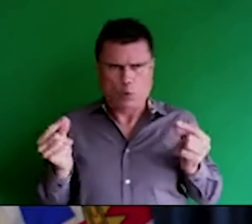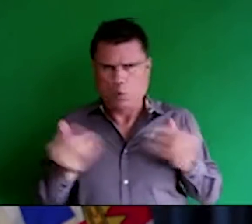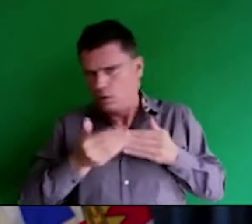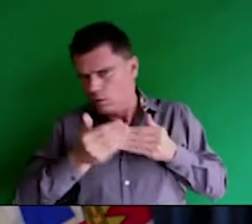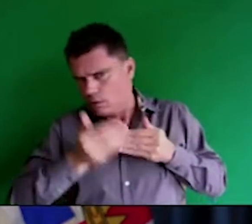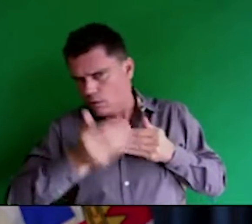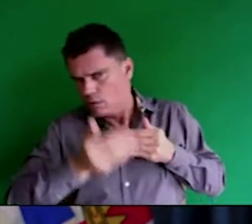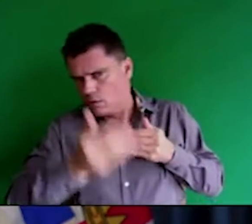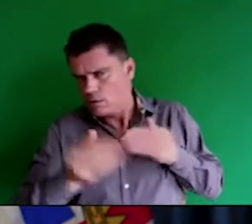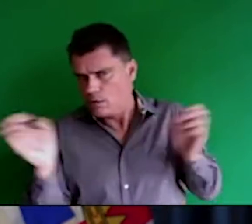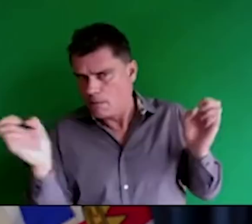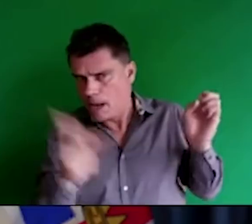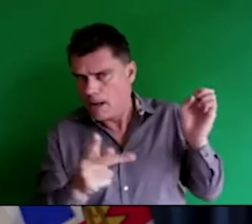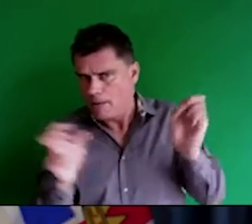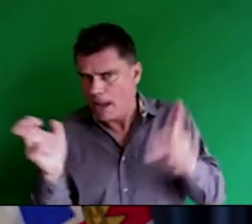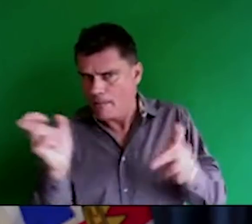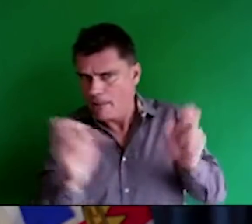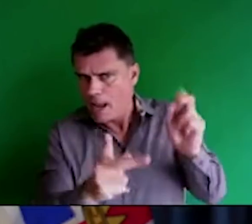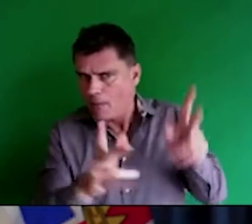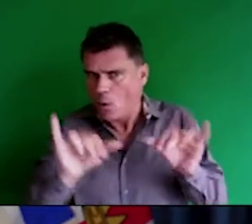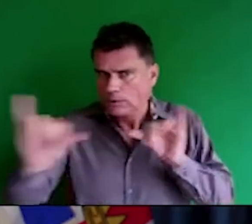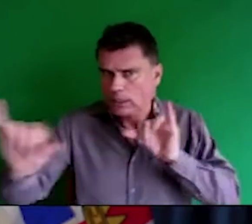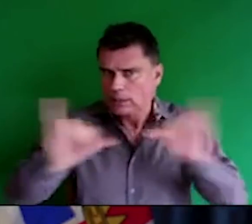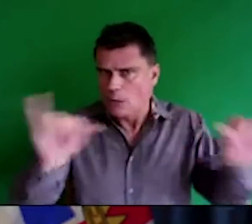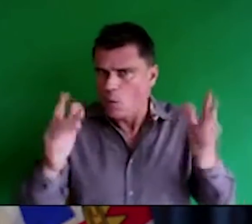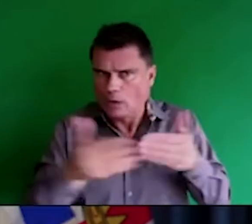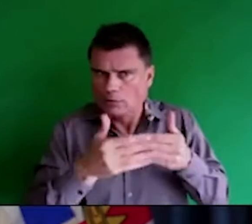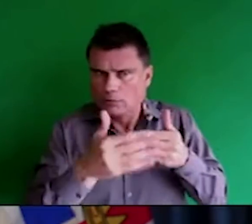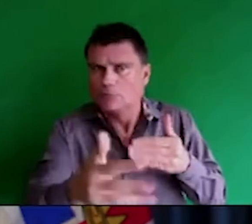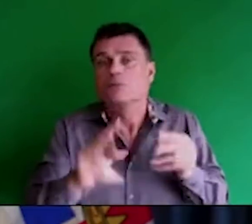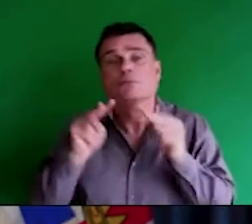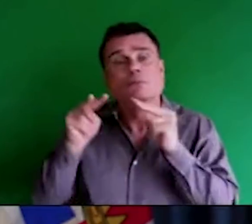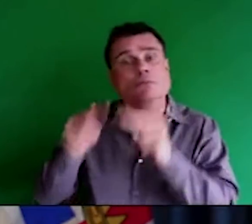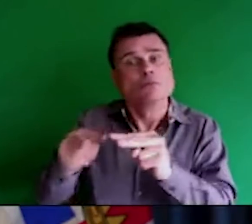we've been very successful working remotely and using